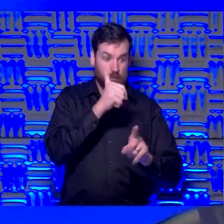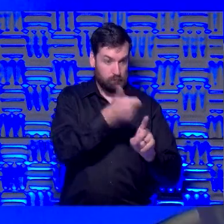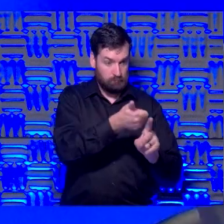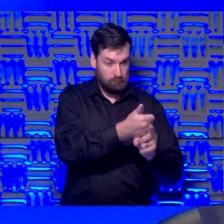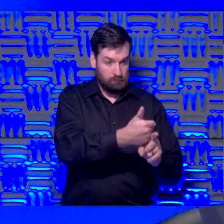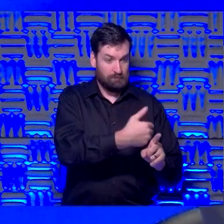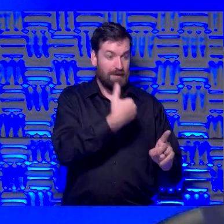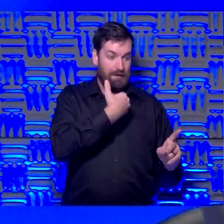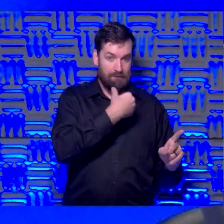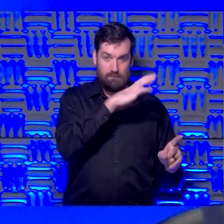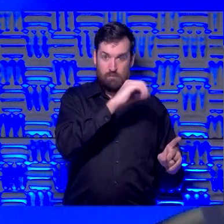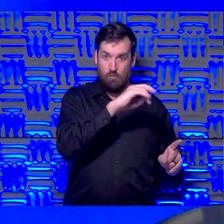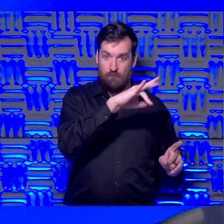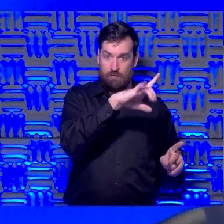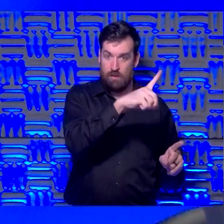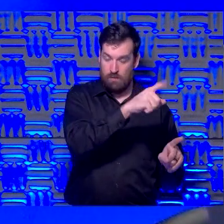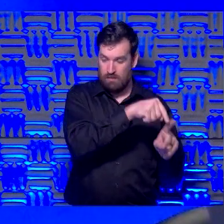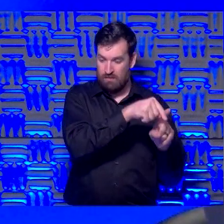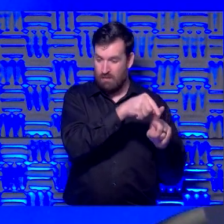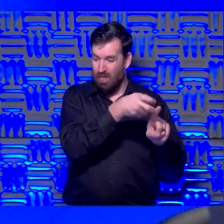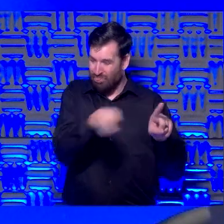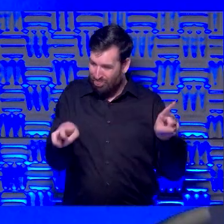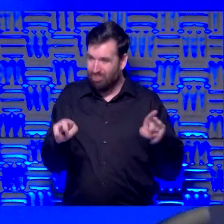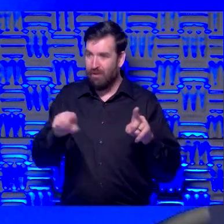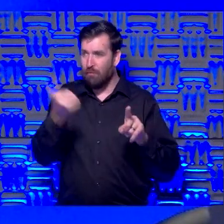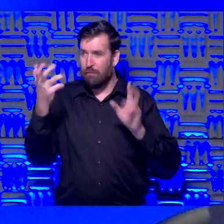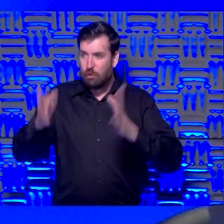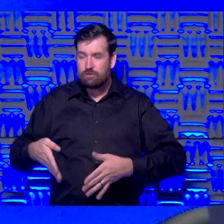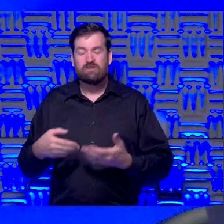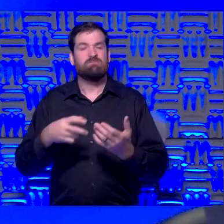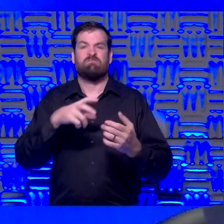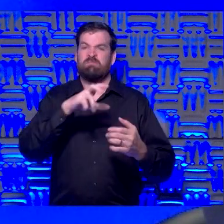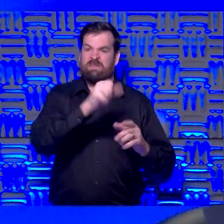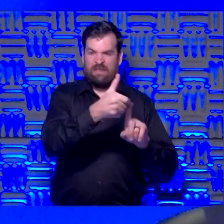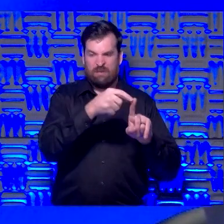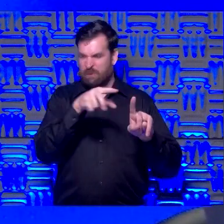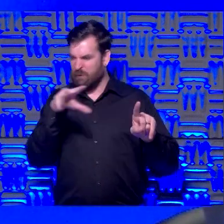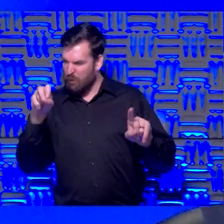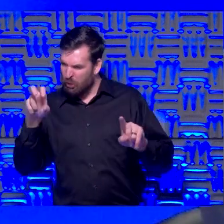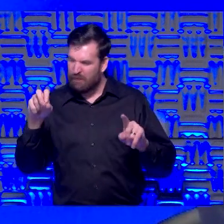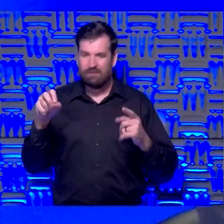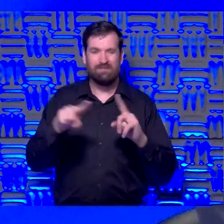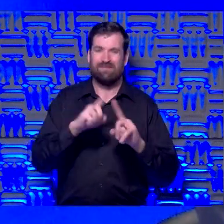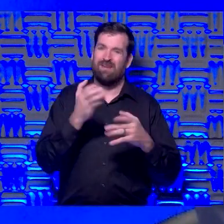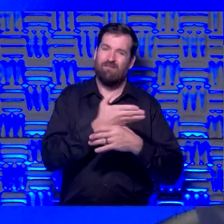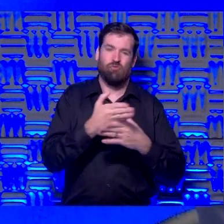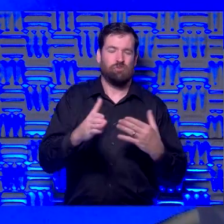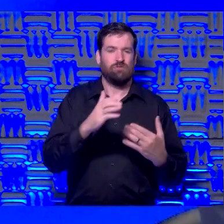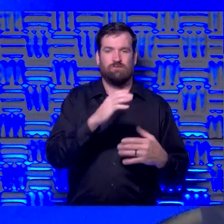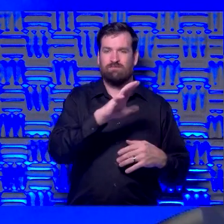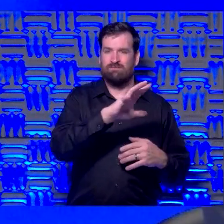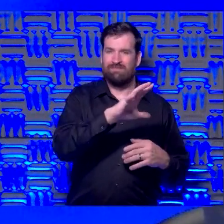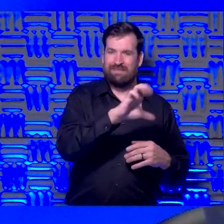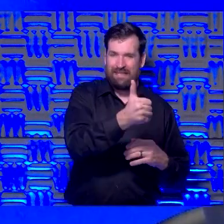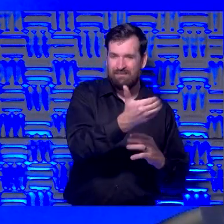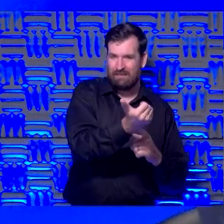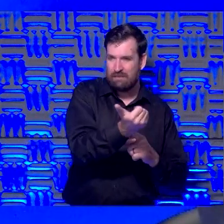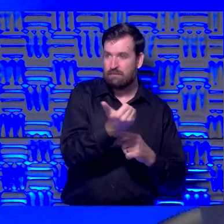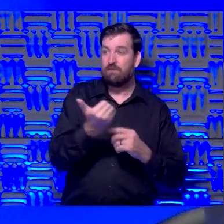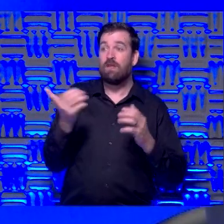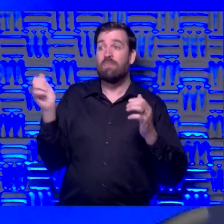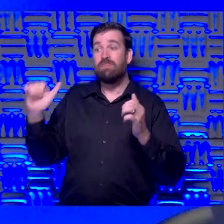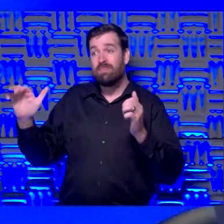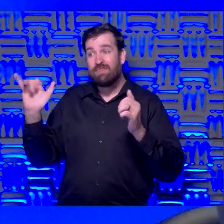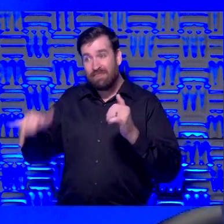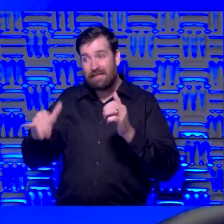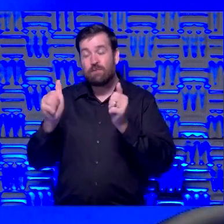their household is anywhere from 5 to 30, but really the average is 10 to 15%, which is a good thing. And that's without a lot of mask wearing. So That's wear without the